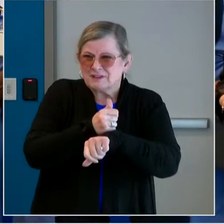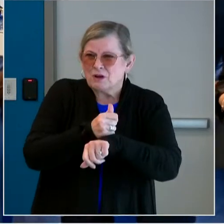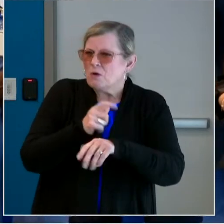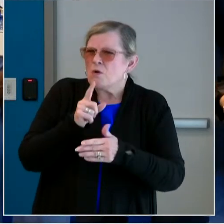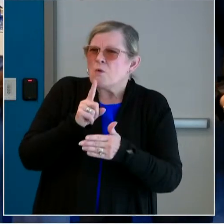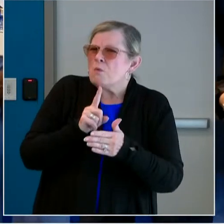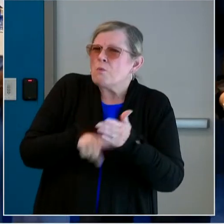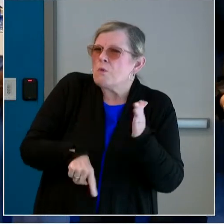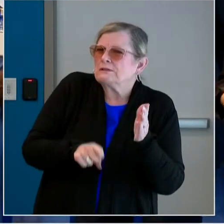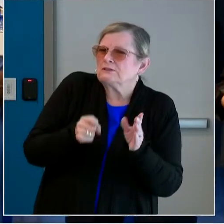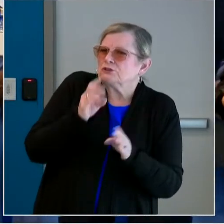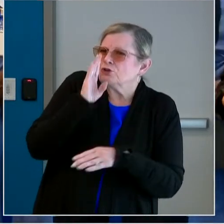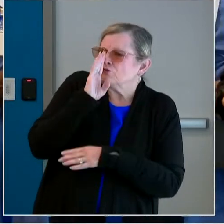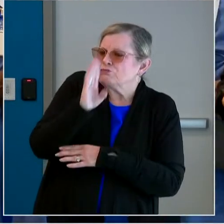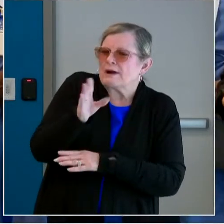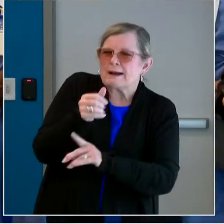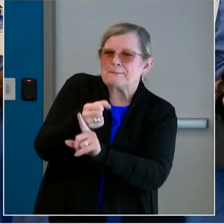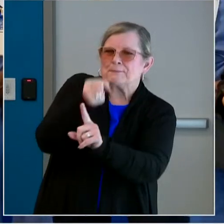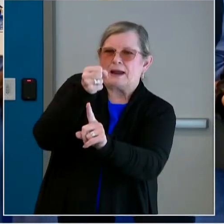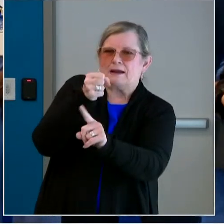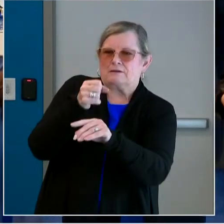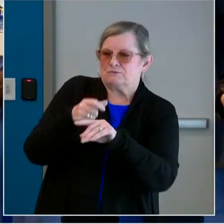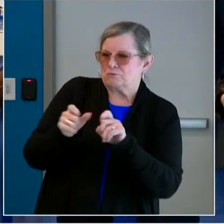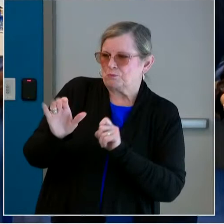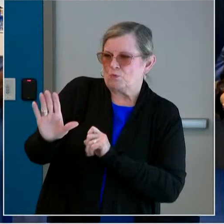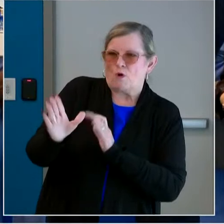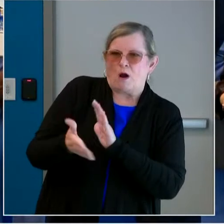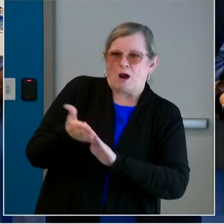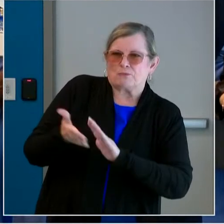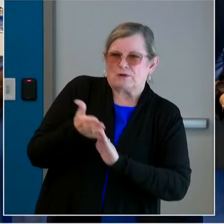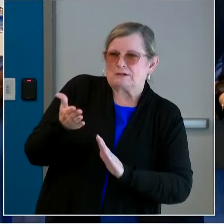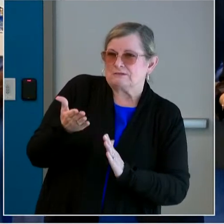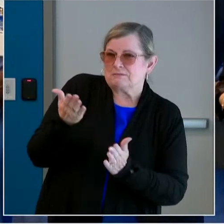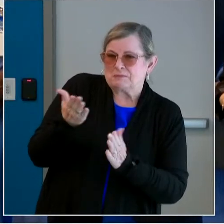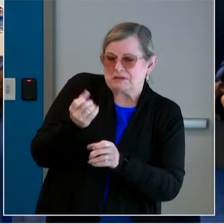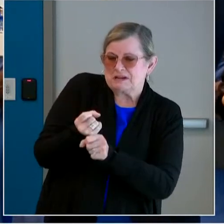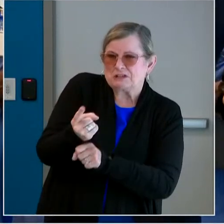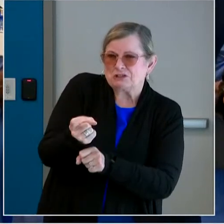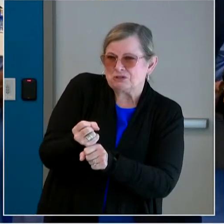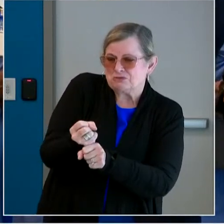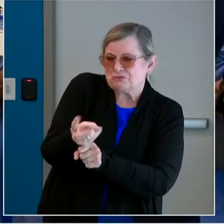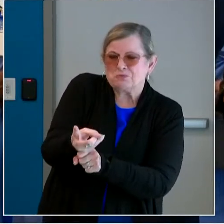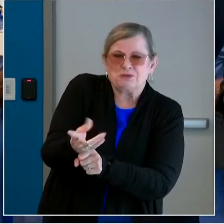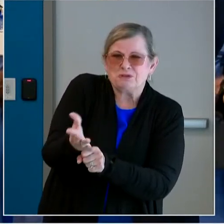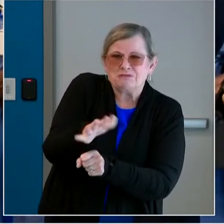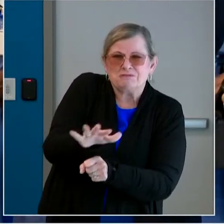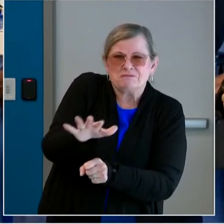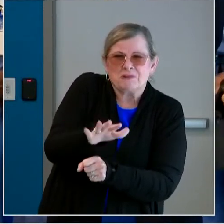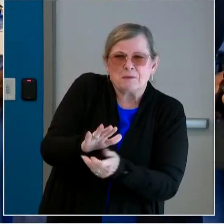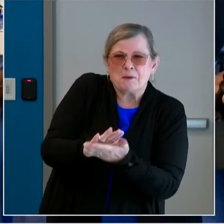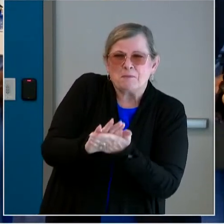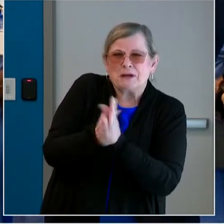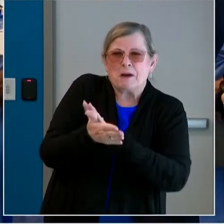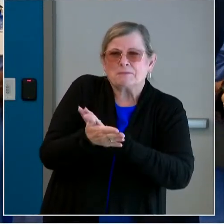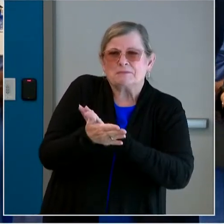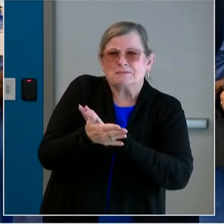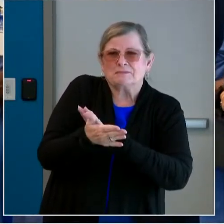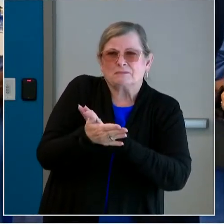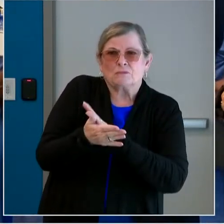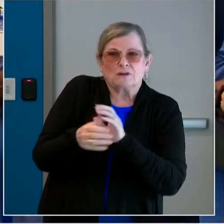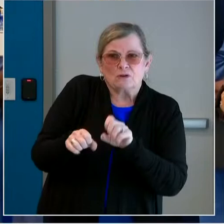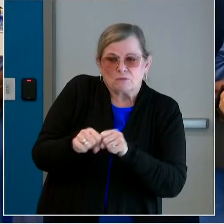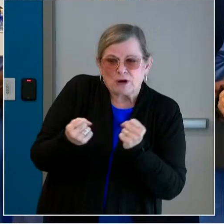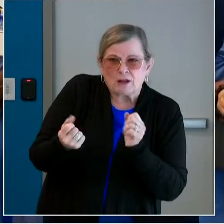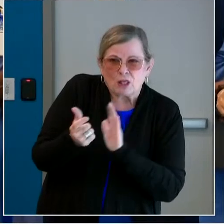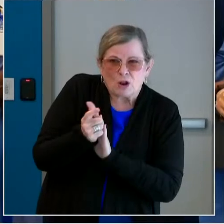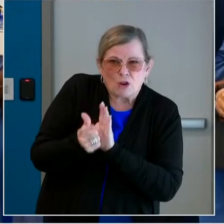now, knowing that potentially next year, could be a year after that, that sort of criminalization could come to home? So I'll say this, as someone